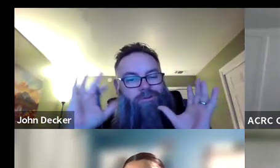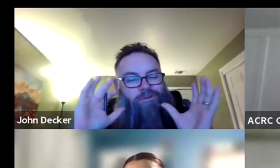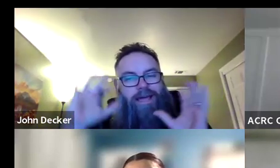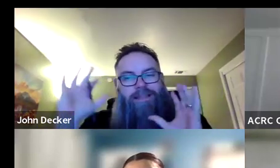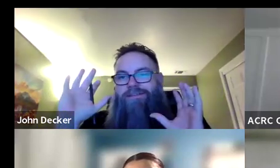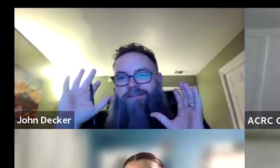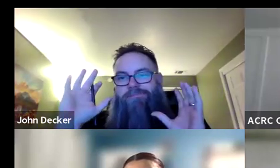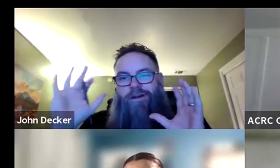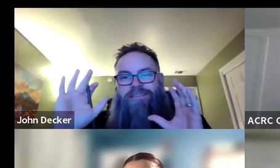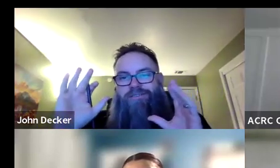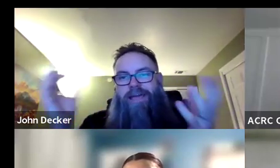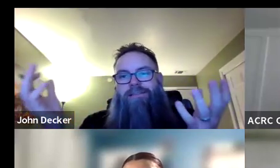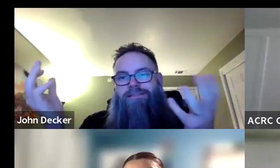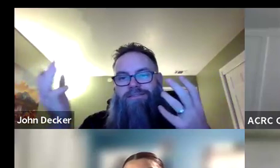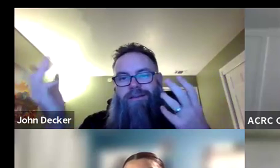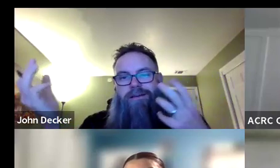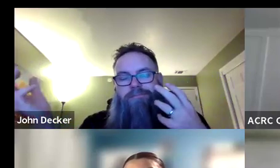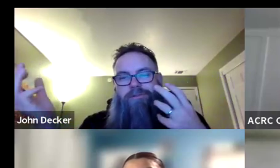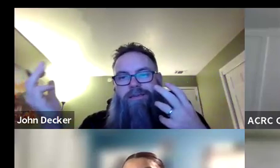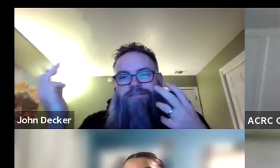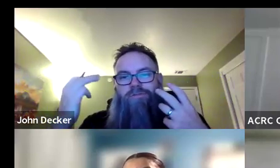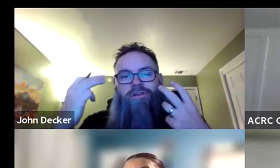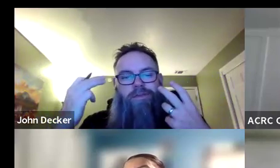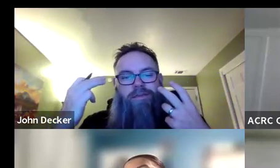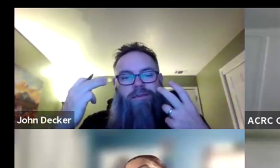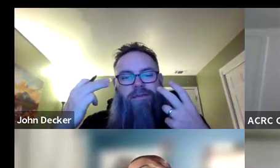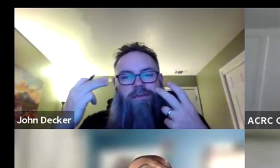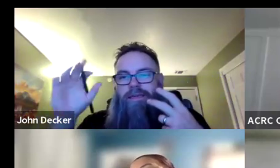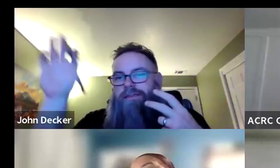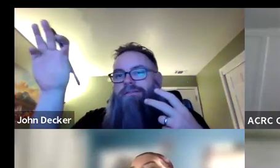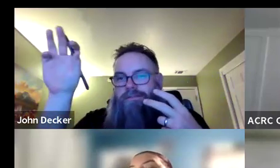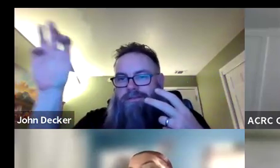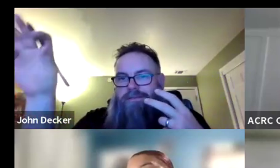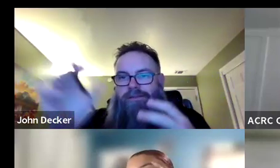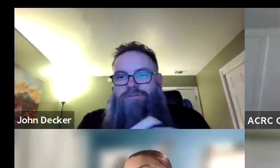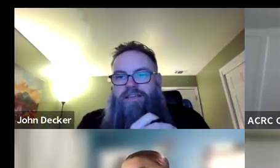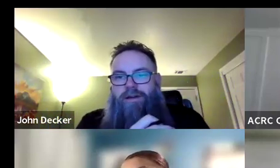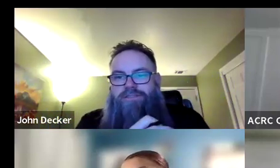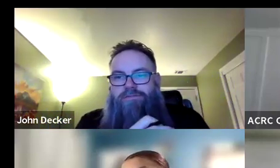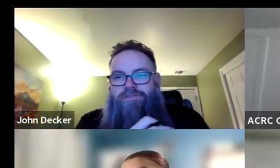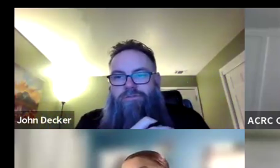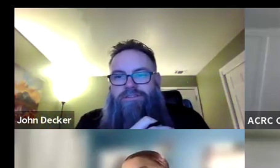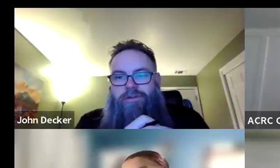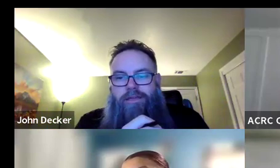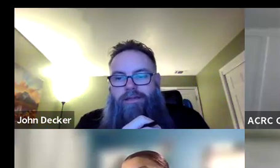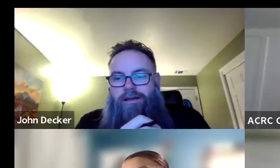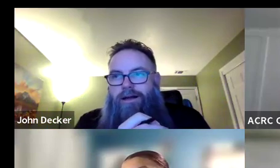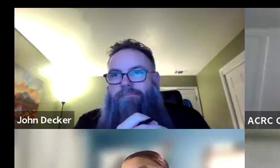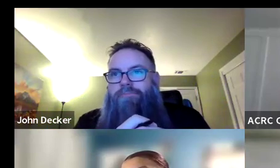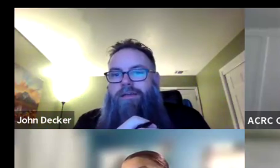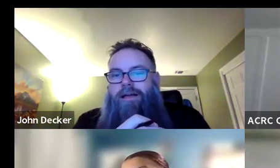new computer Atlas process called Atlas is going to be in the new statewide service